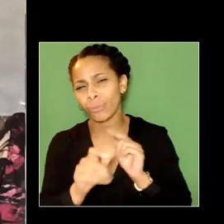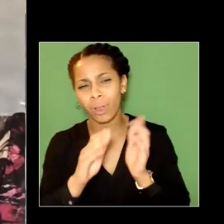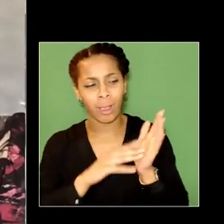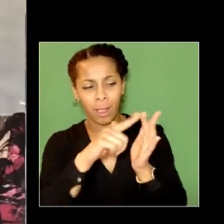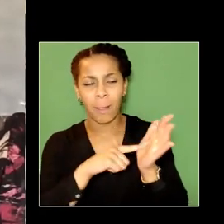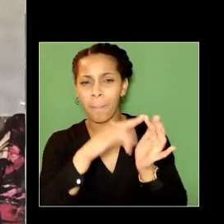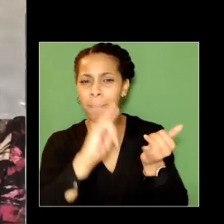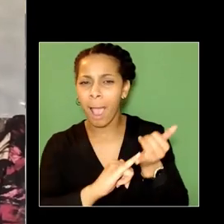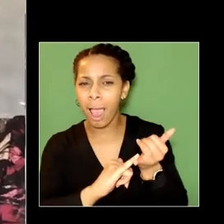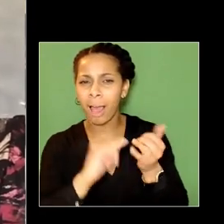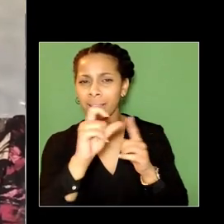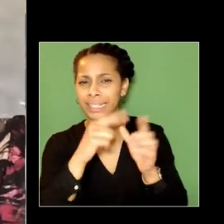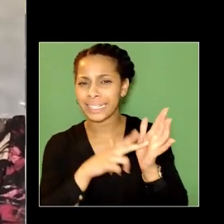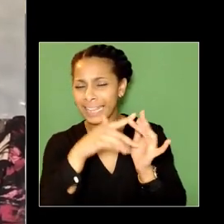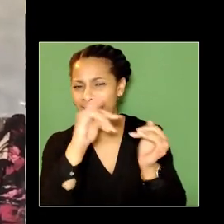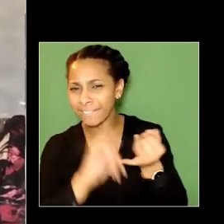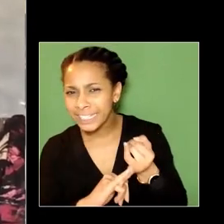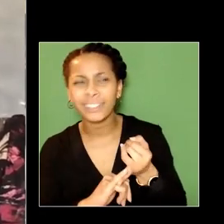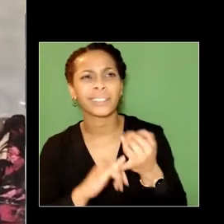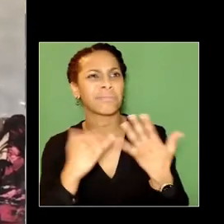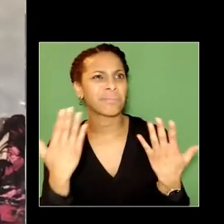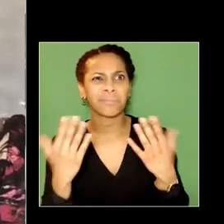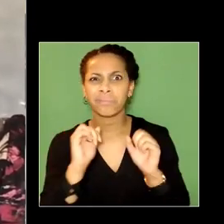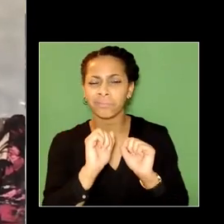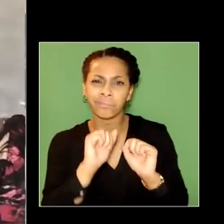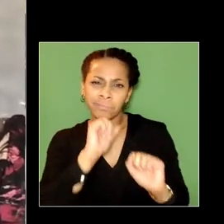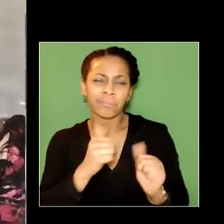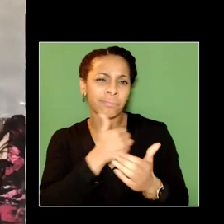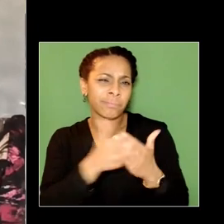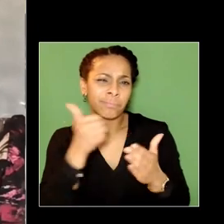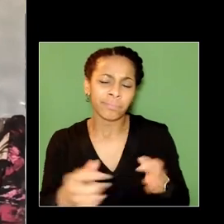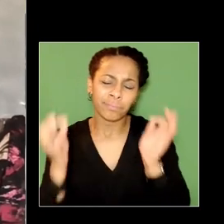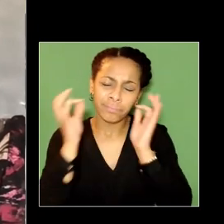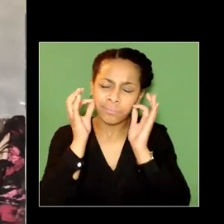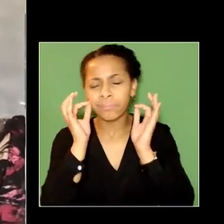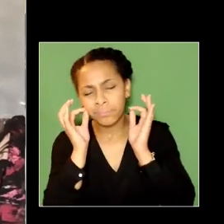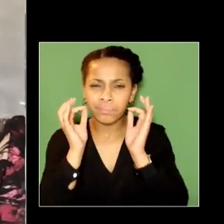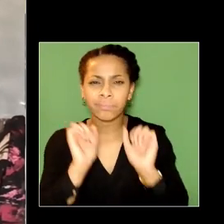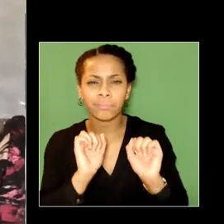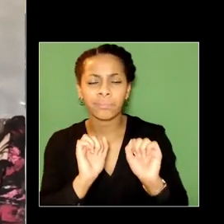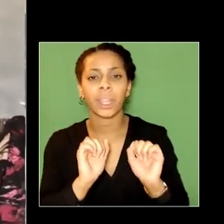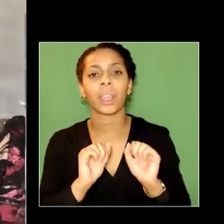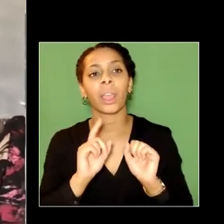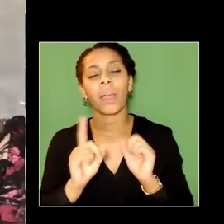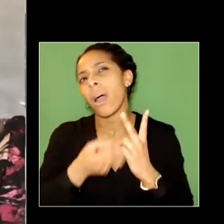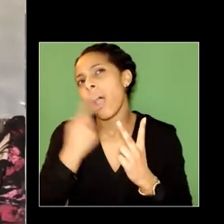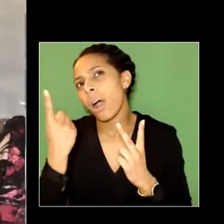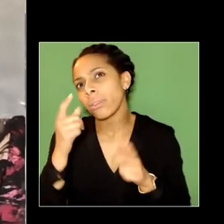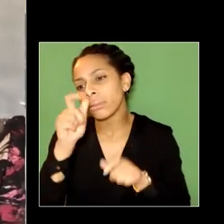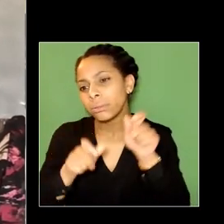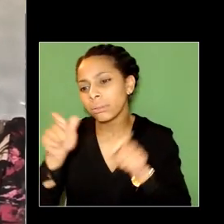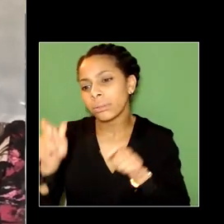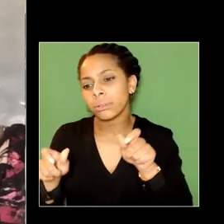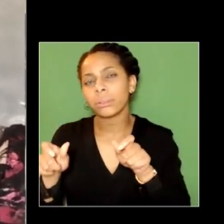to regularly when I'm working. And then there are other things on that list that just have a really strong